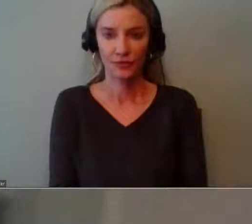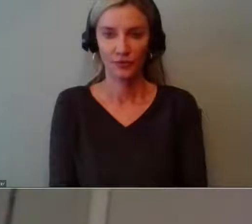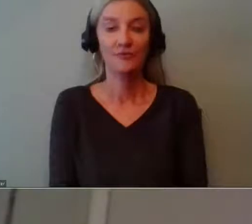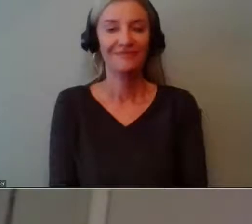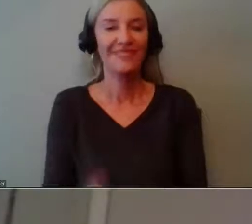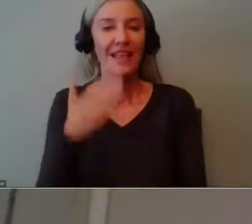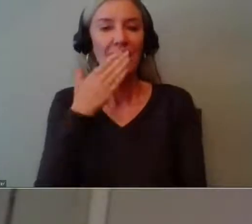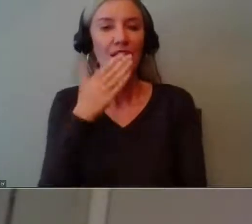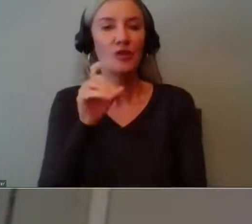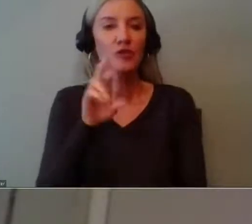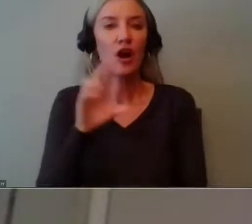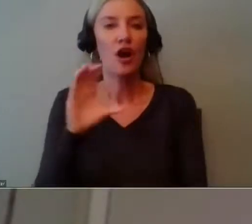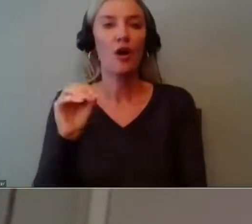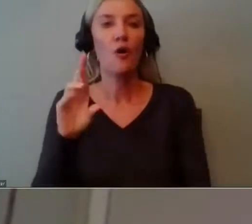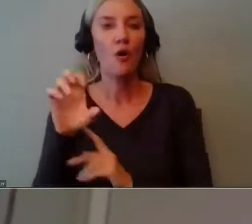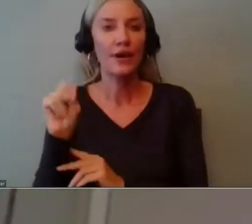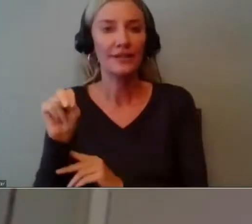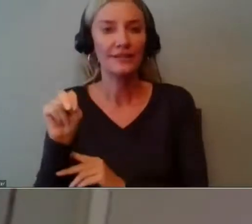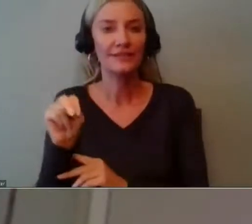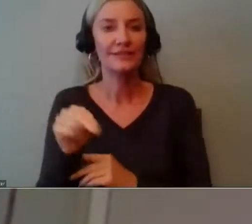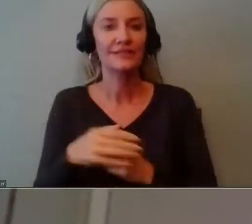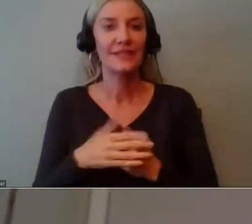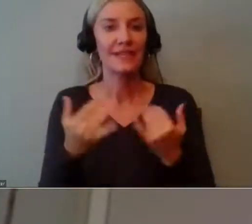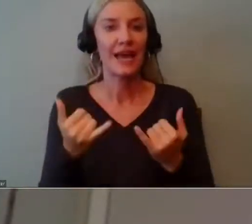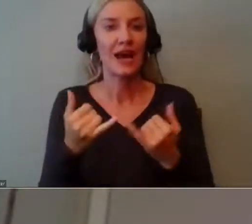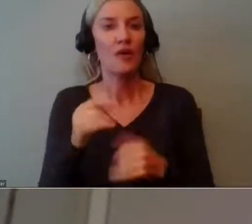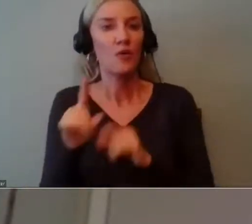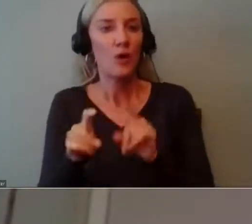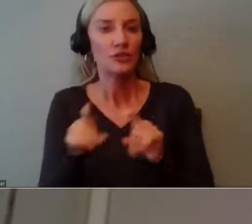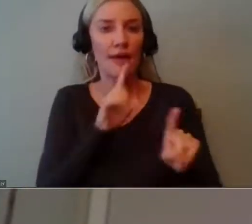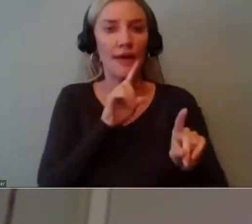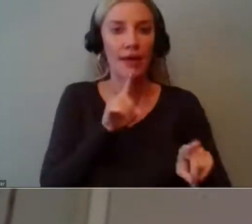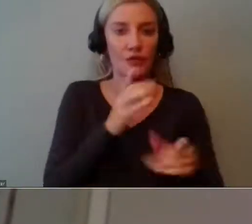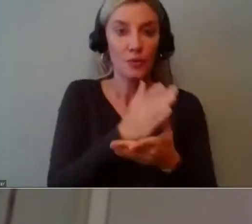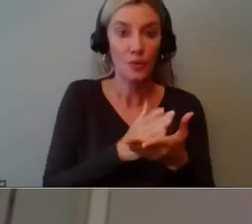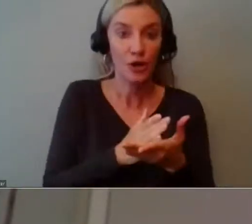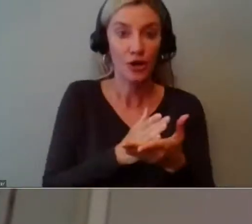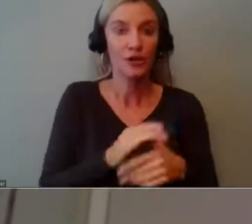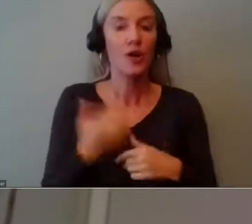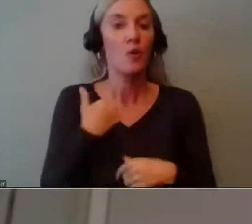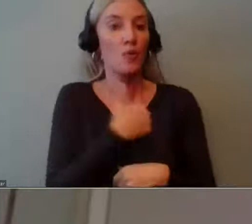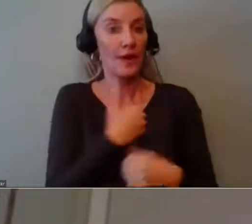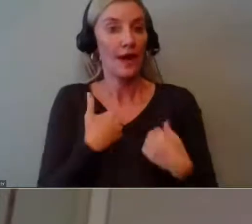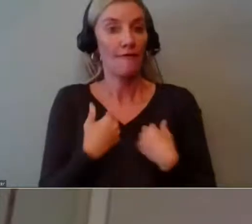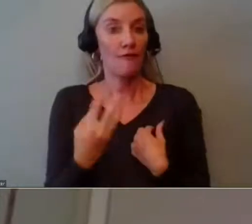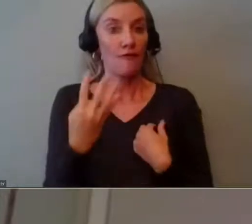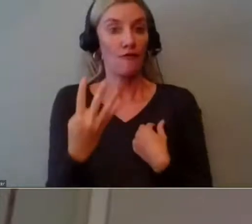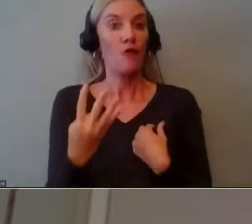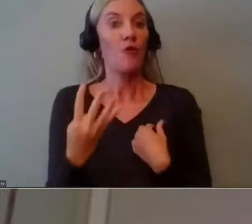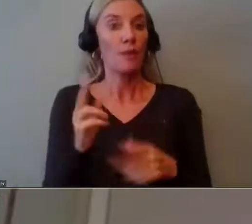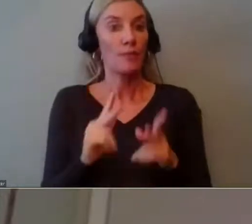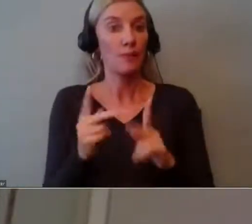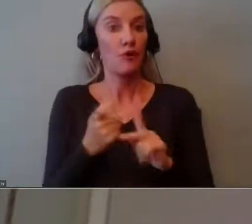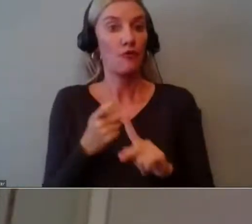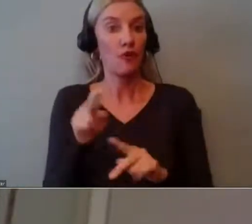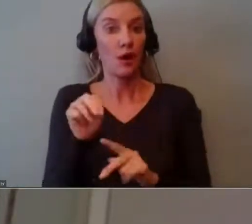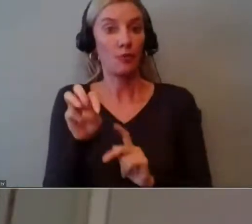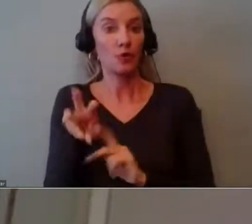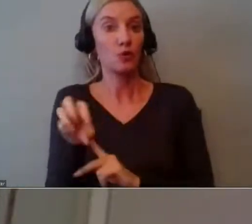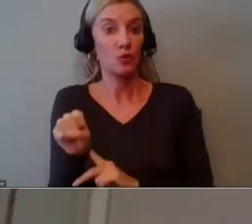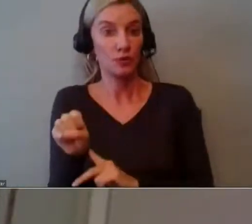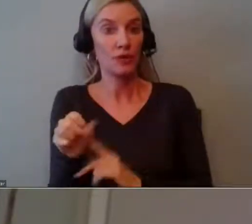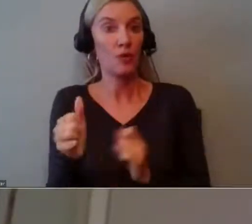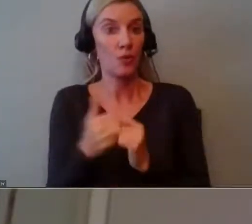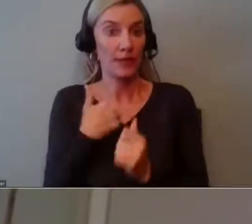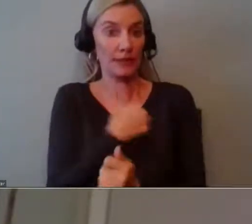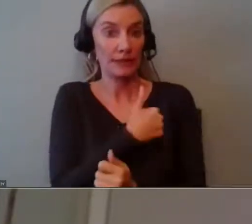Thank you, Dr. Coren. So we'll move into the question and answer segment now. And we do have 4 members of the local news media with us. So in the interest